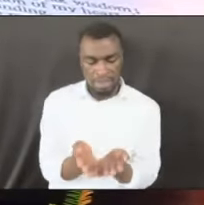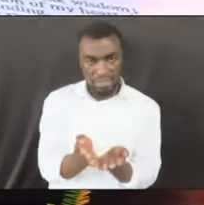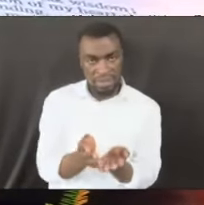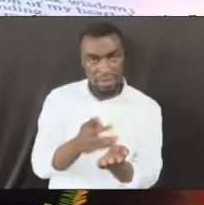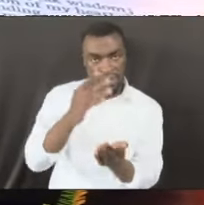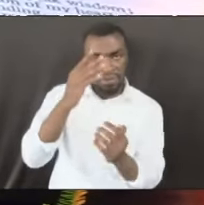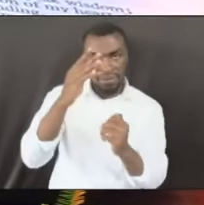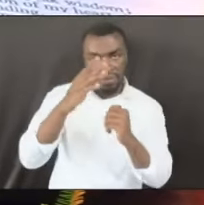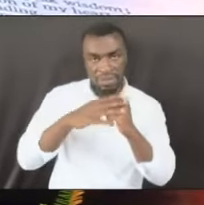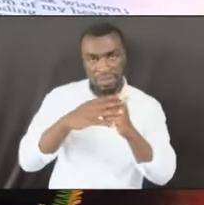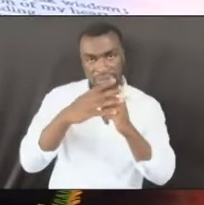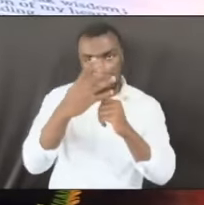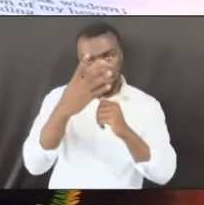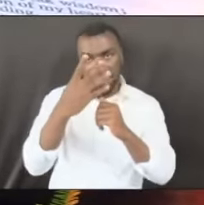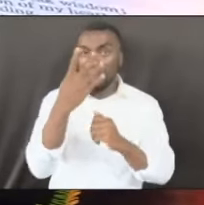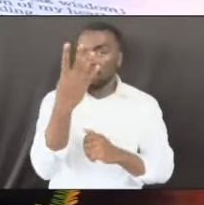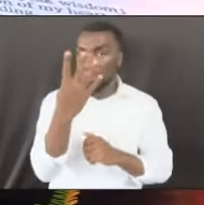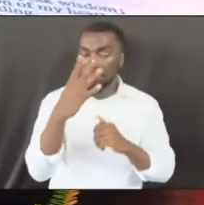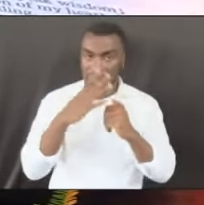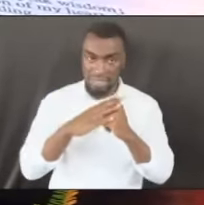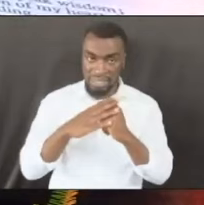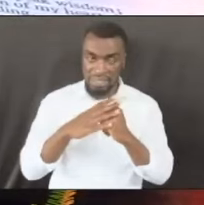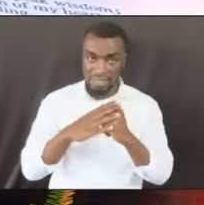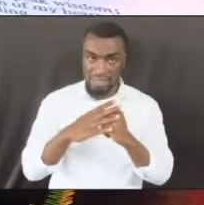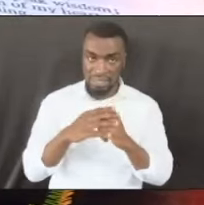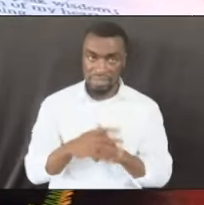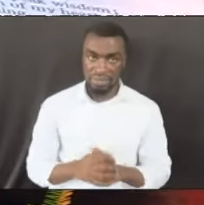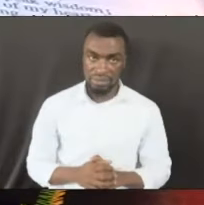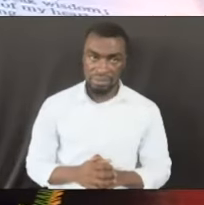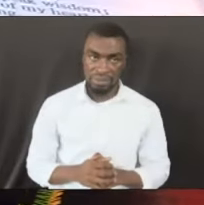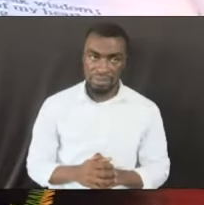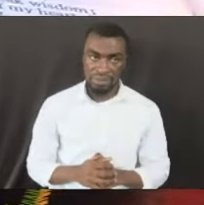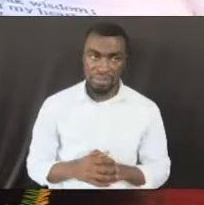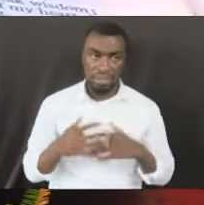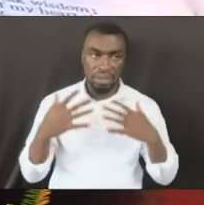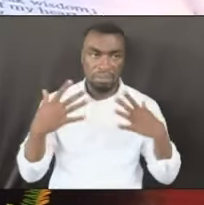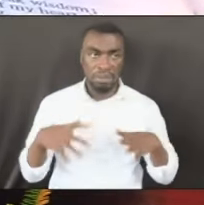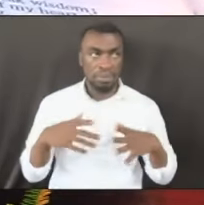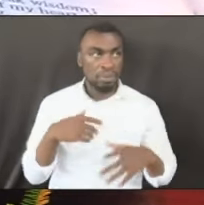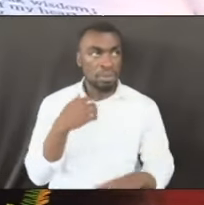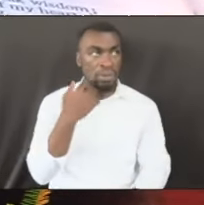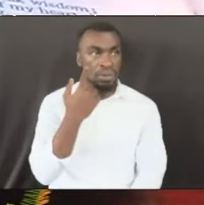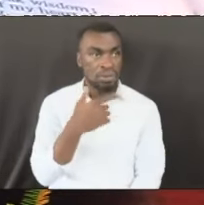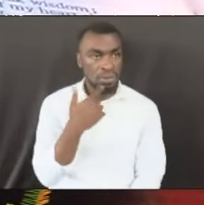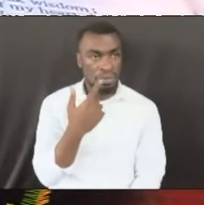3. There are those